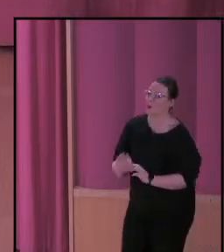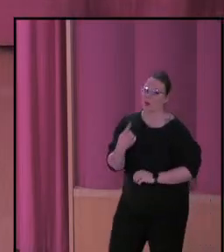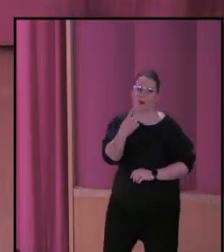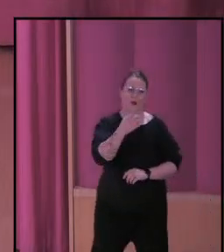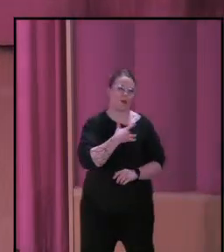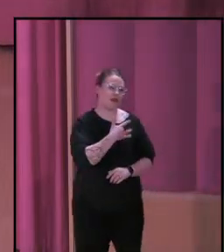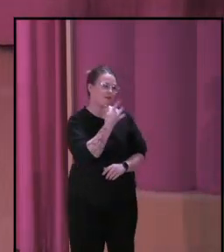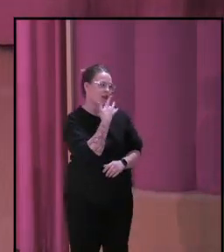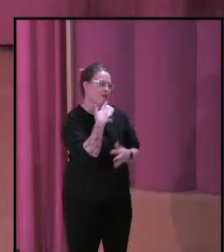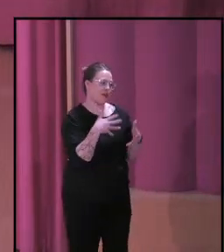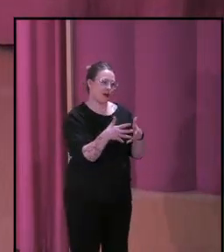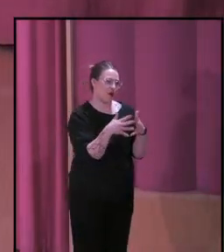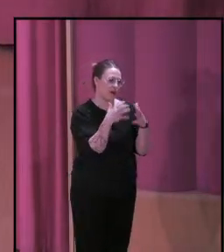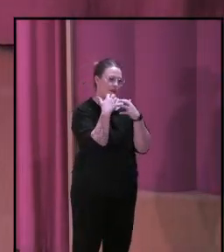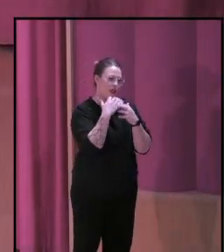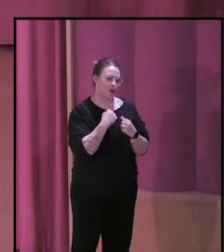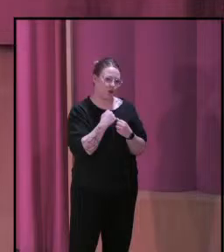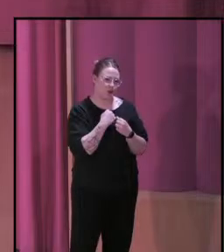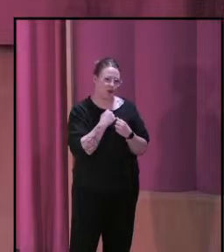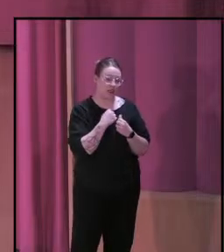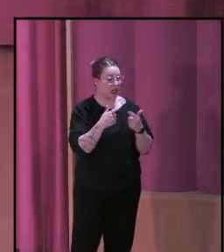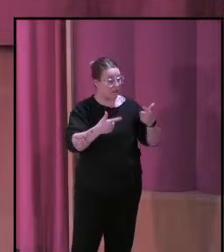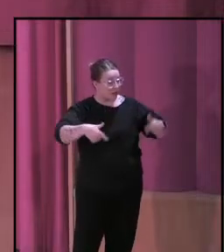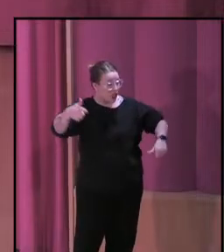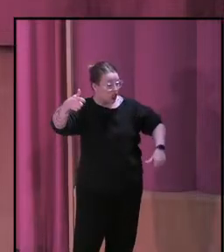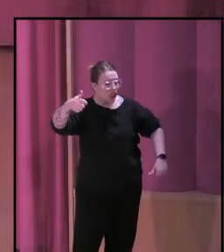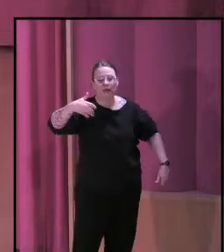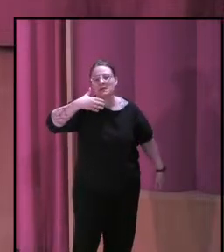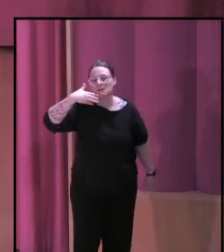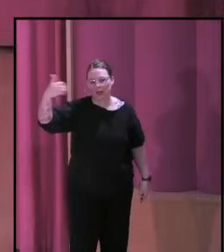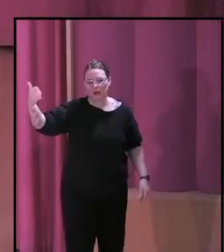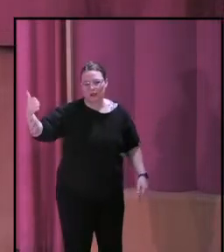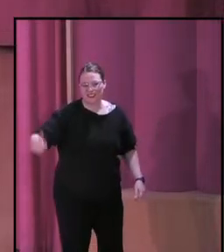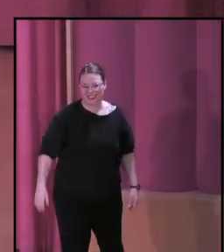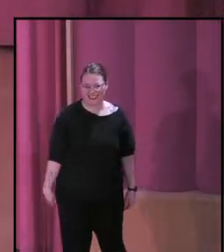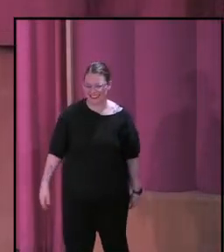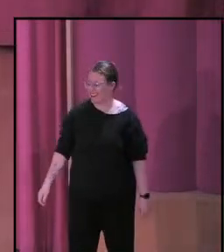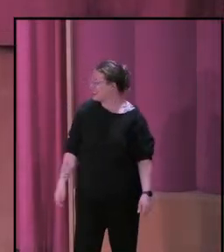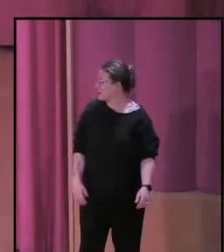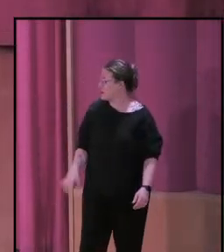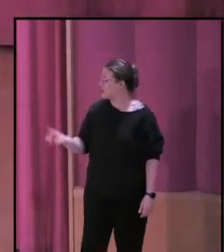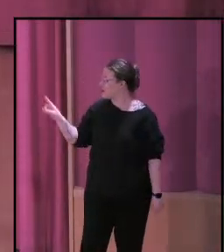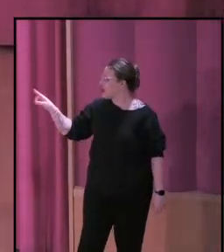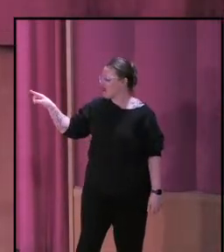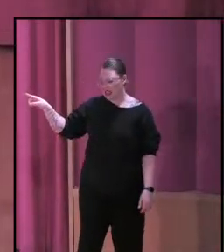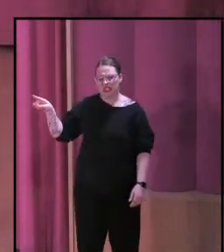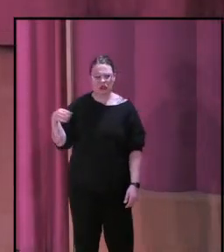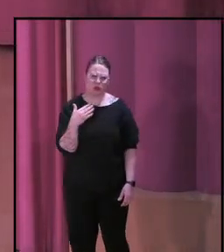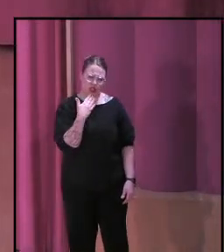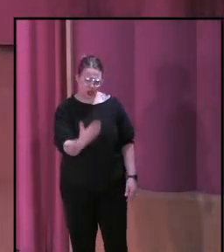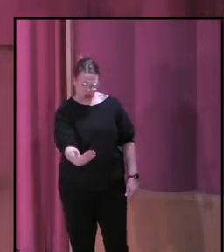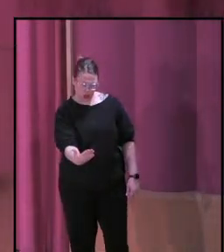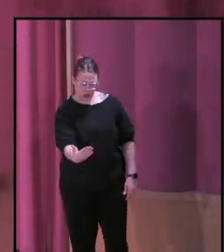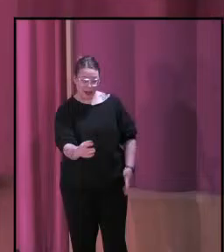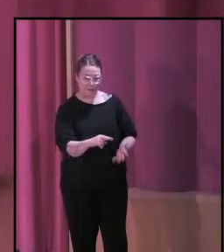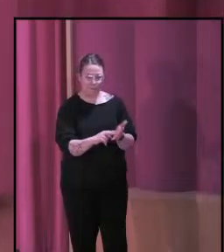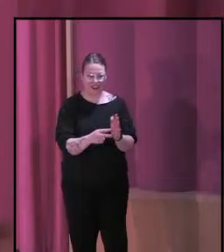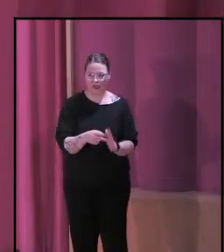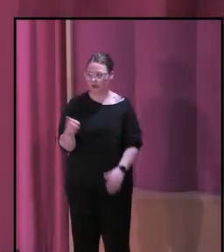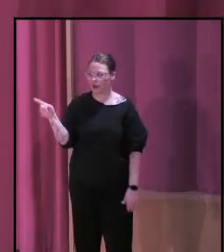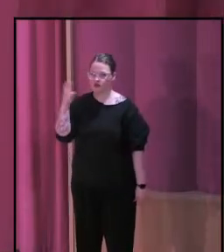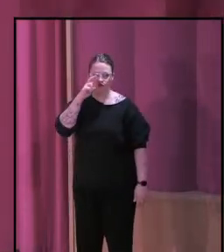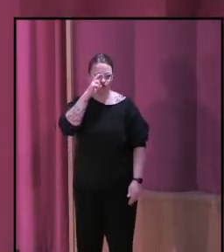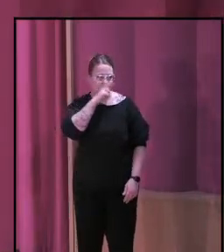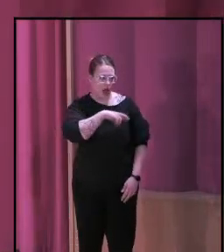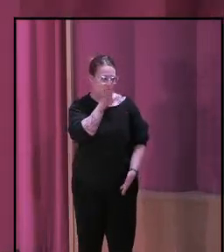American values is that bigger is better. So if the mouse trap was good, that means the rat trap